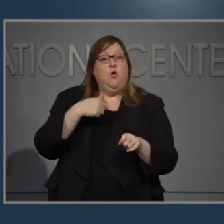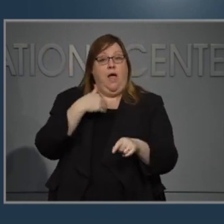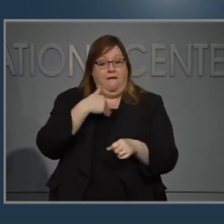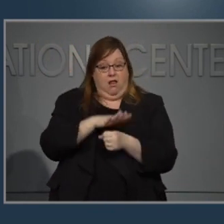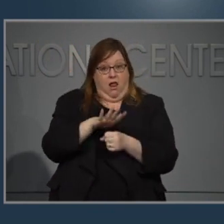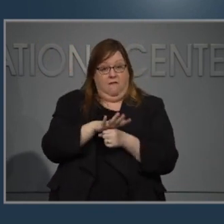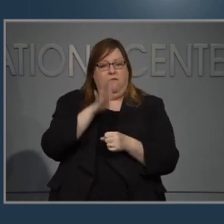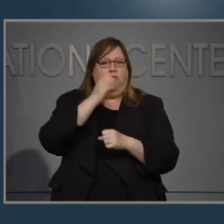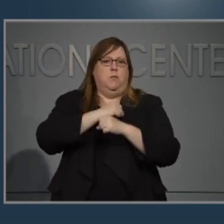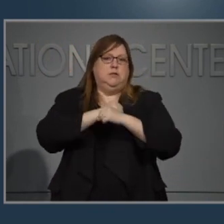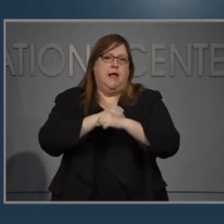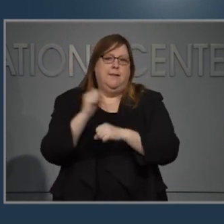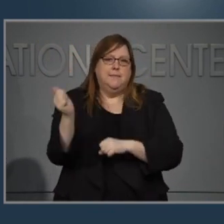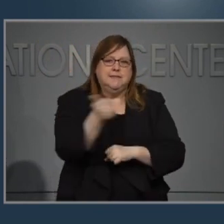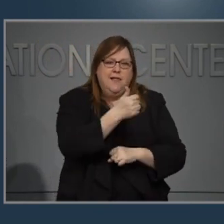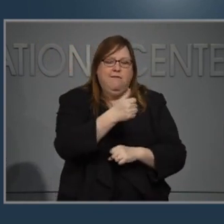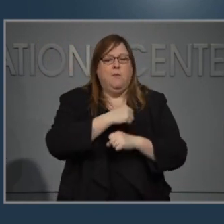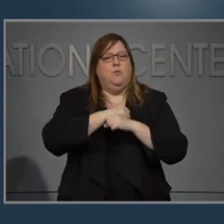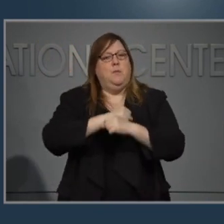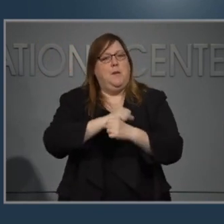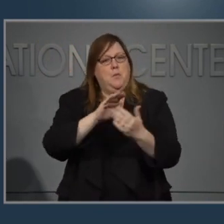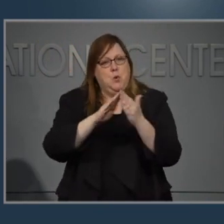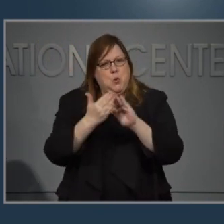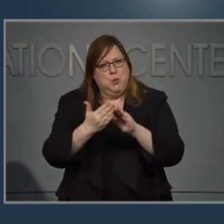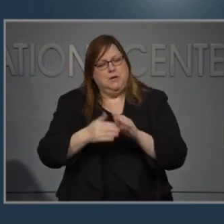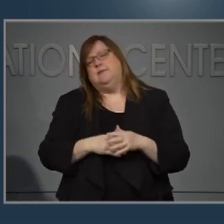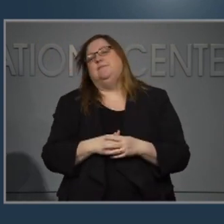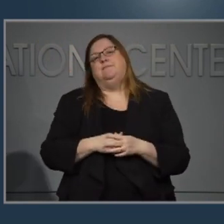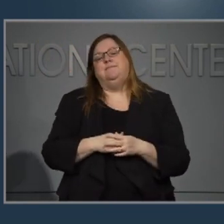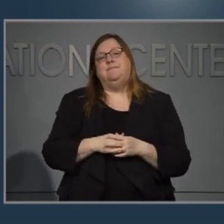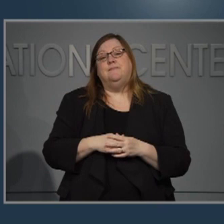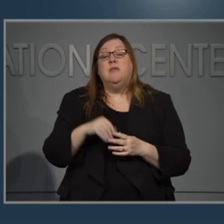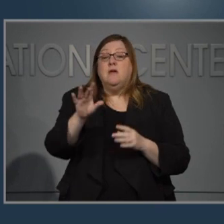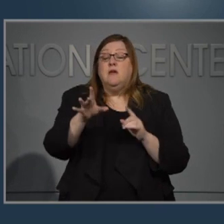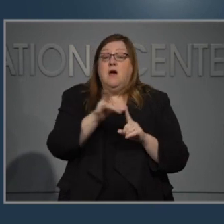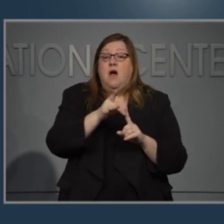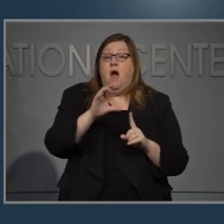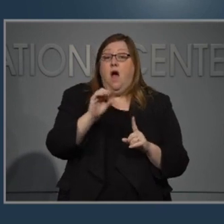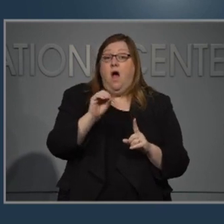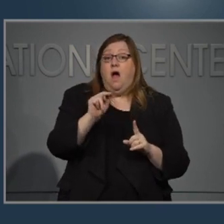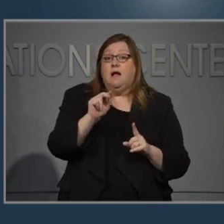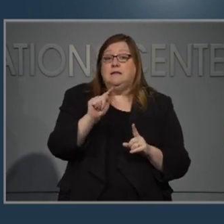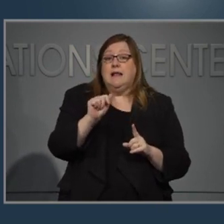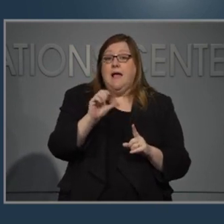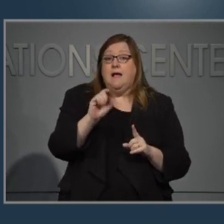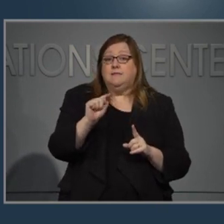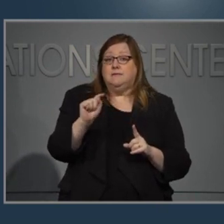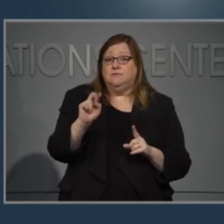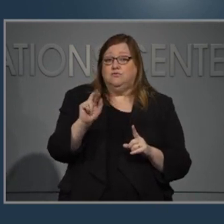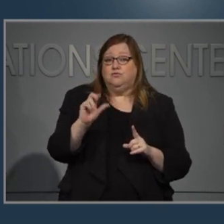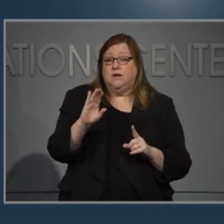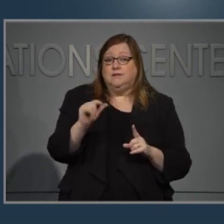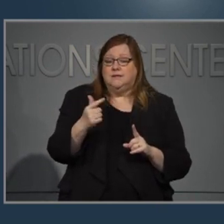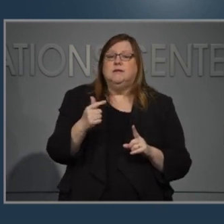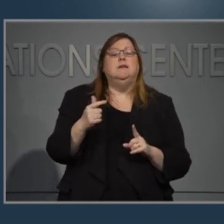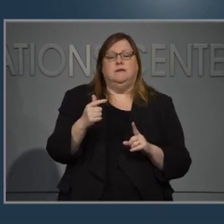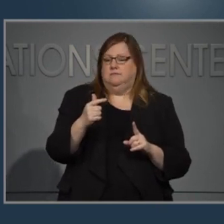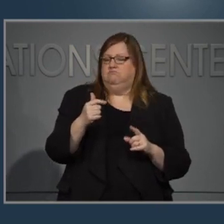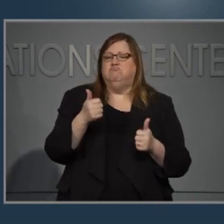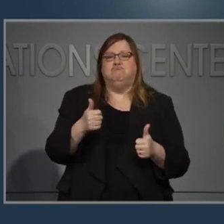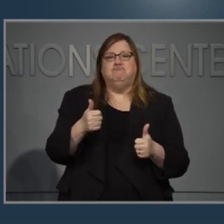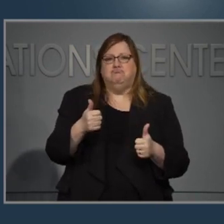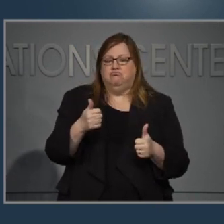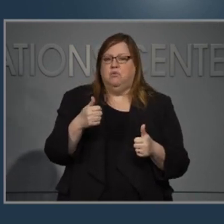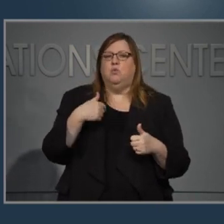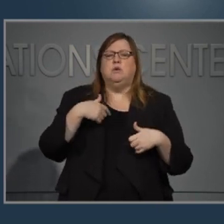communities. On contact tracing, things continue to go well. We're continuing to hire tracers to bolster our efforts in our local